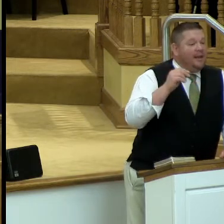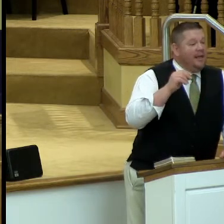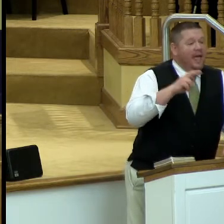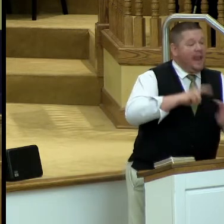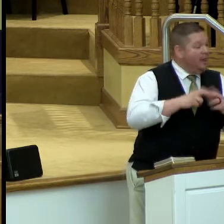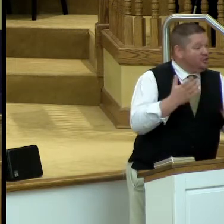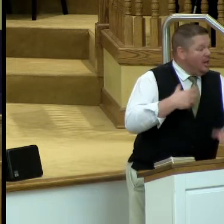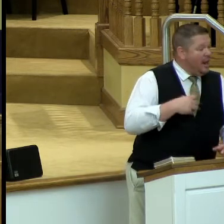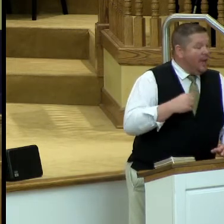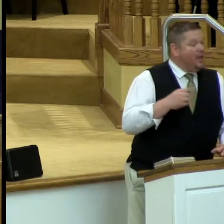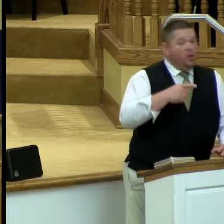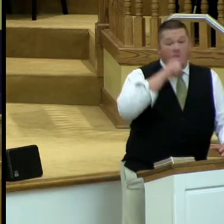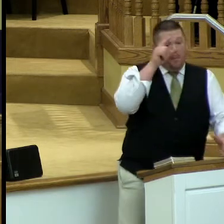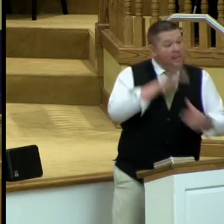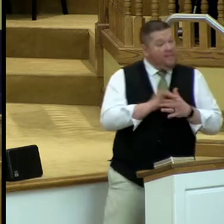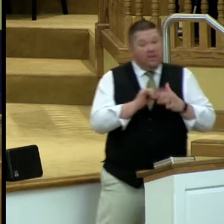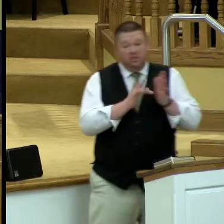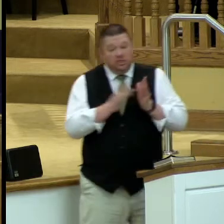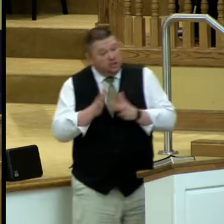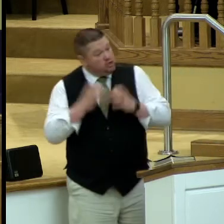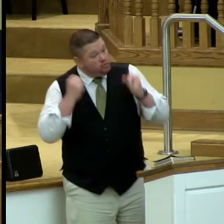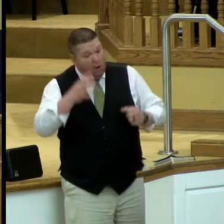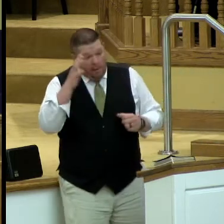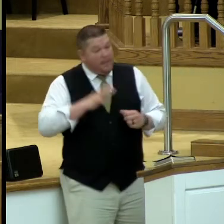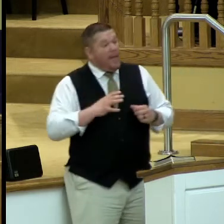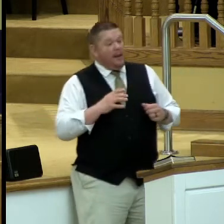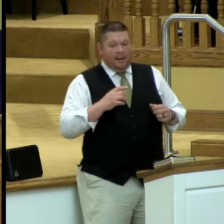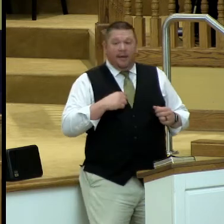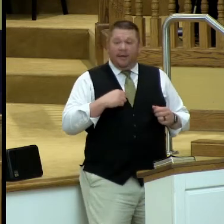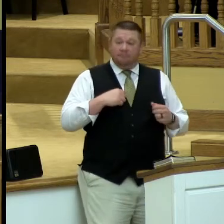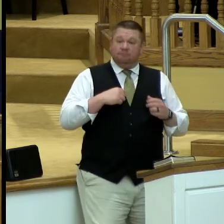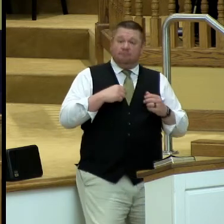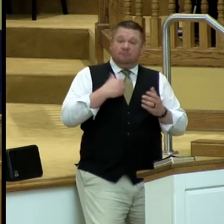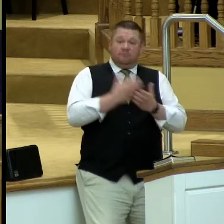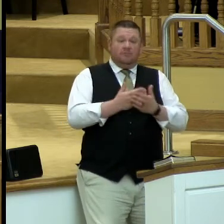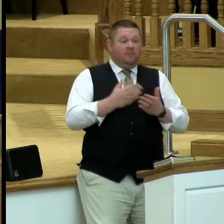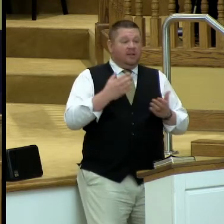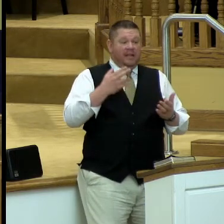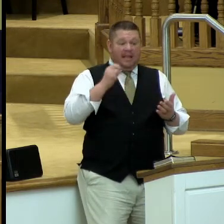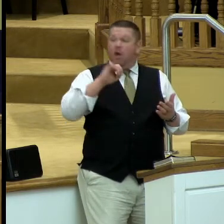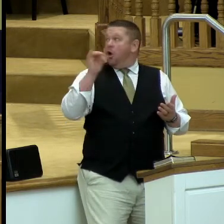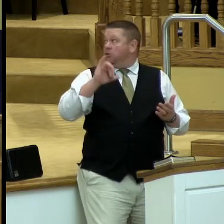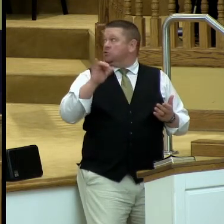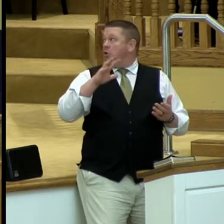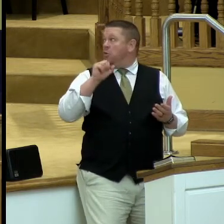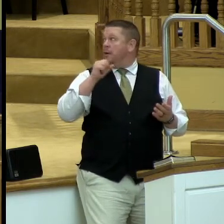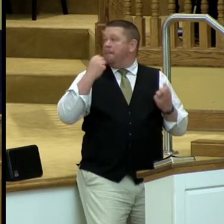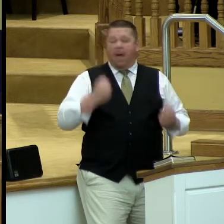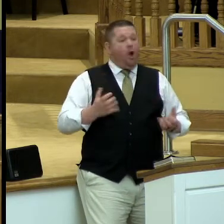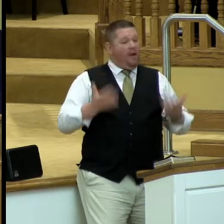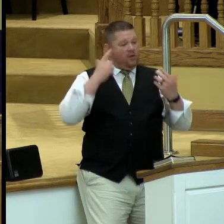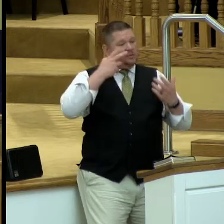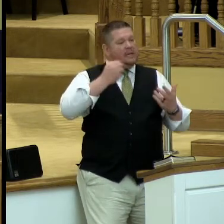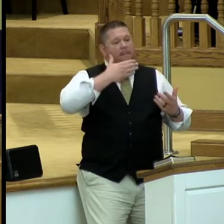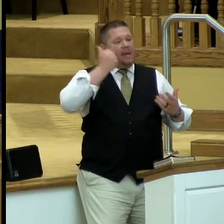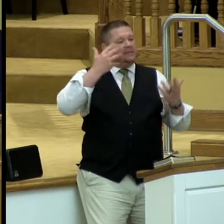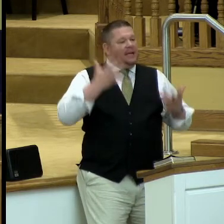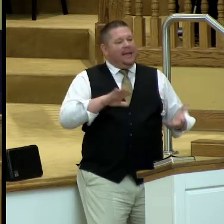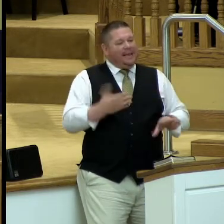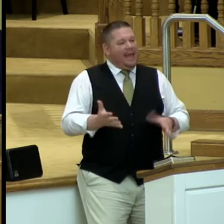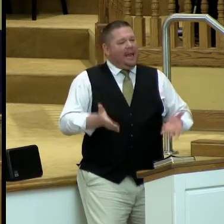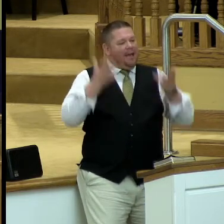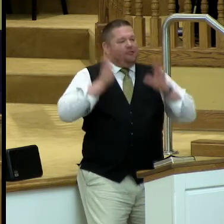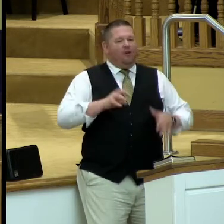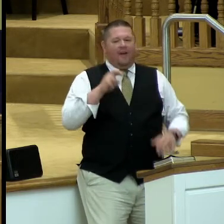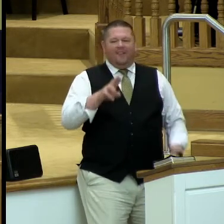and analogy here. You don't believe that Jesus was a strong man, right? I already said He moved the first Atlas stone. He also was a power lifter because He was the best deadlifter